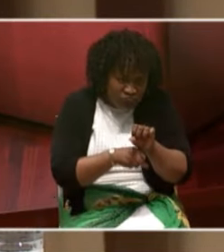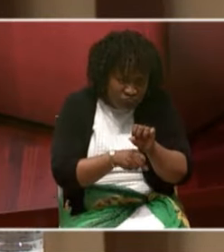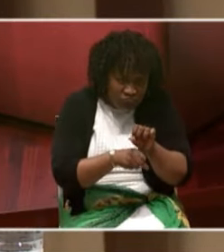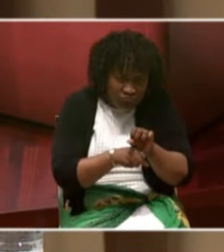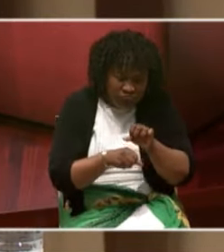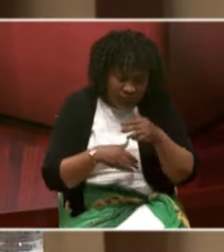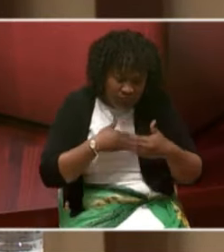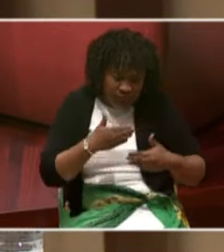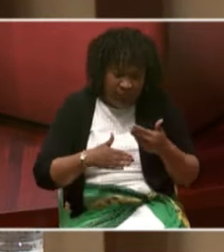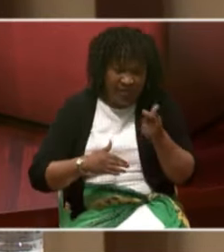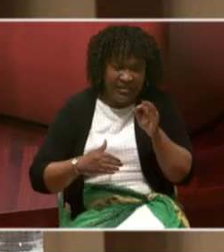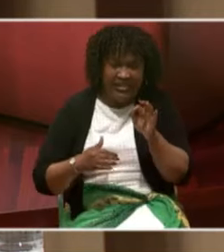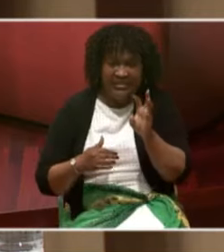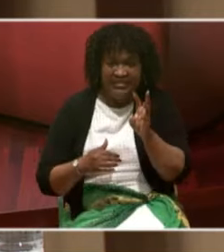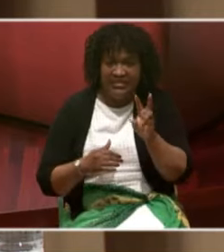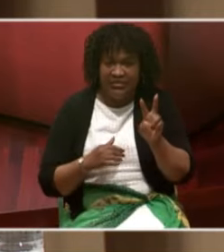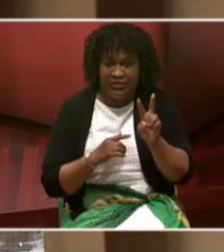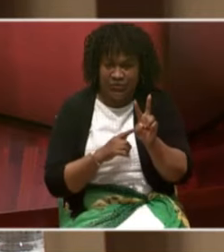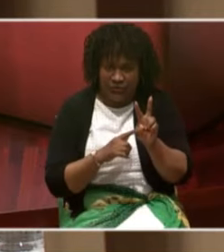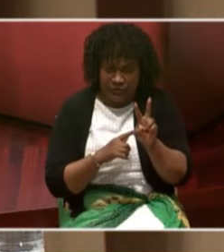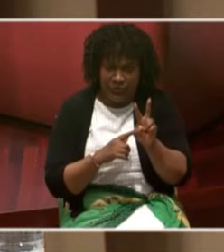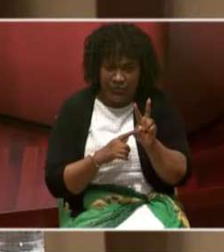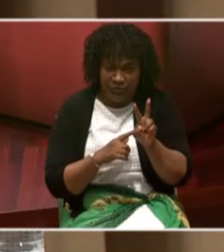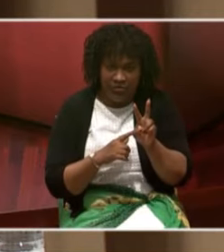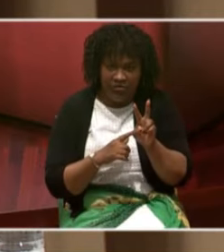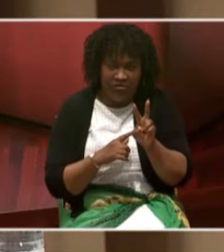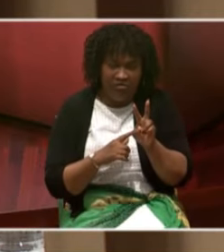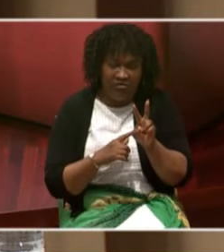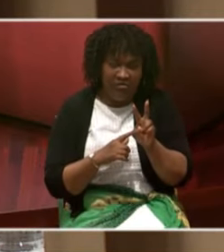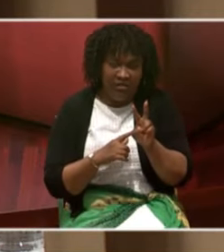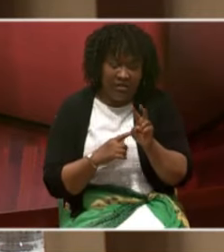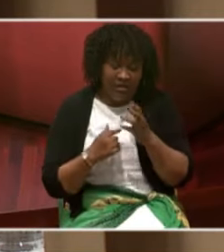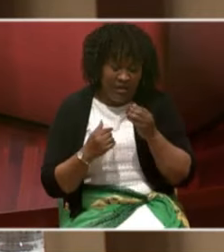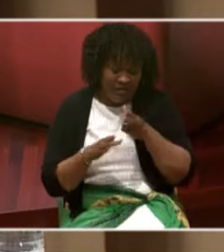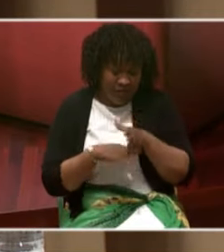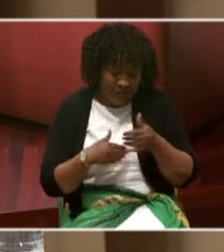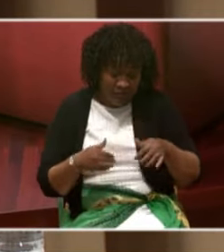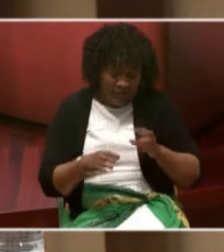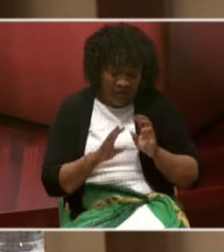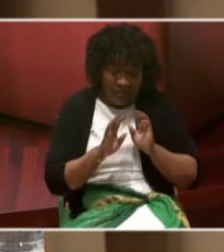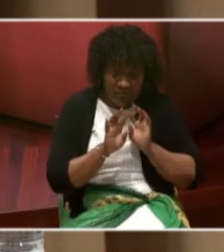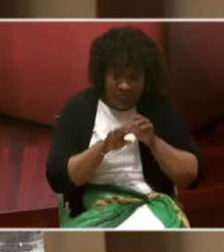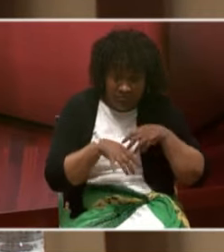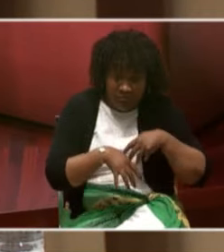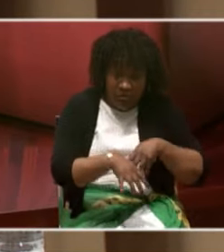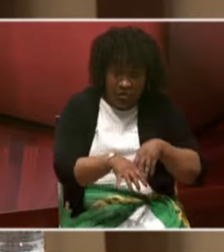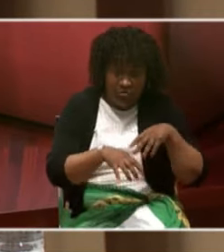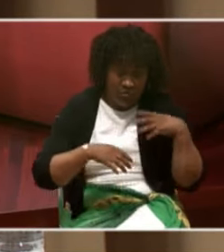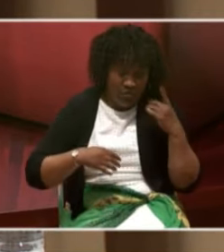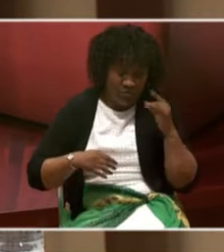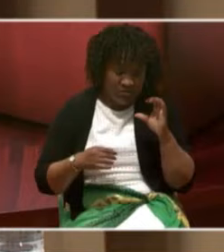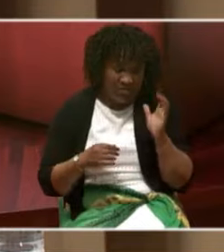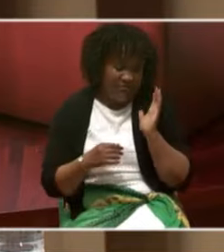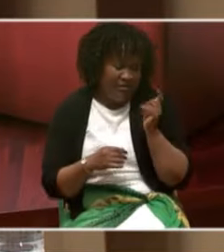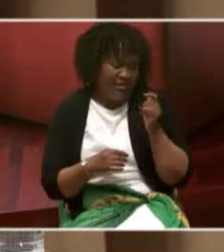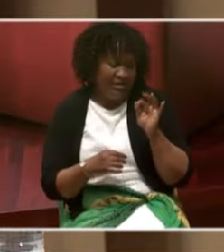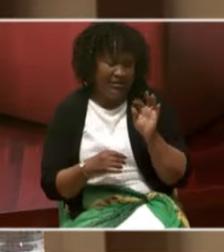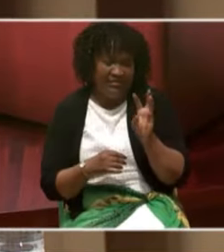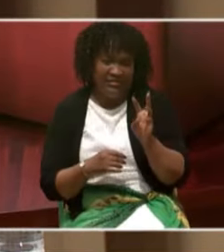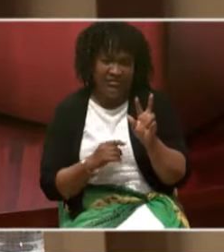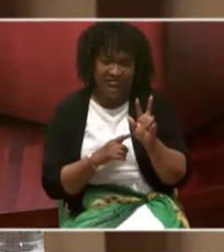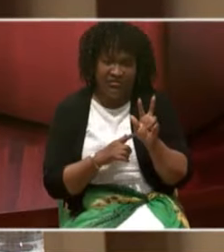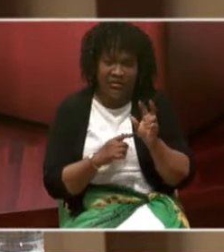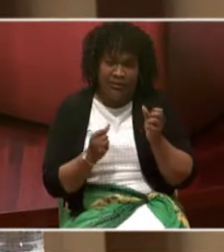1965, after church, we conducted a nonviolent workshop, and more than 600 people lined